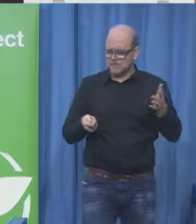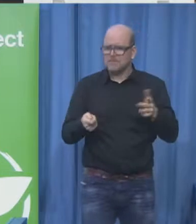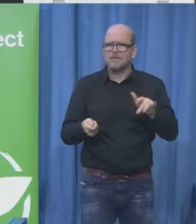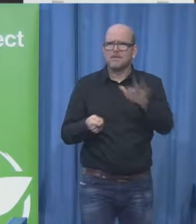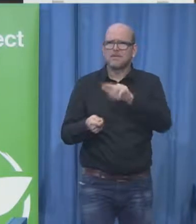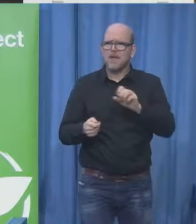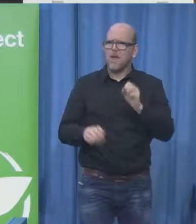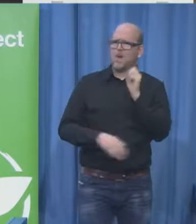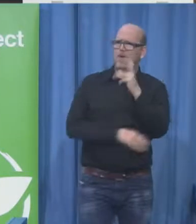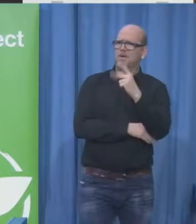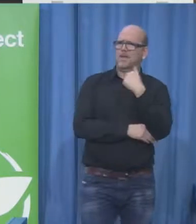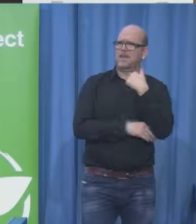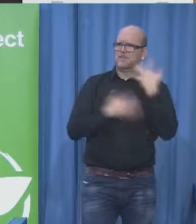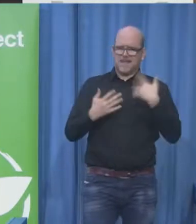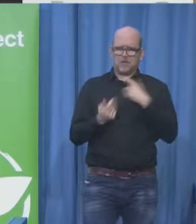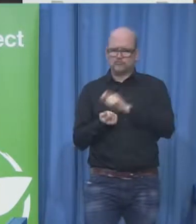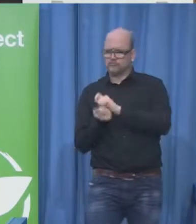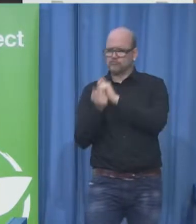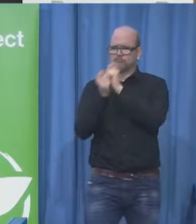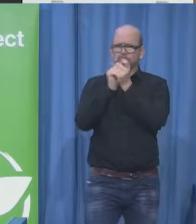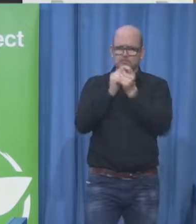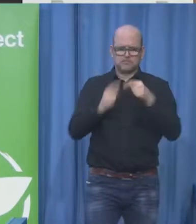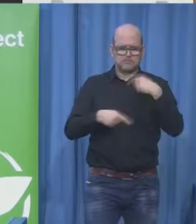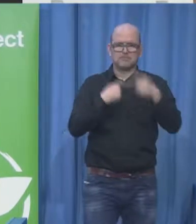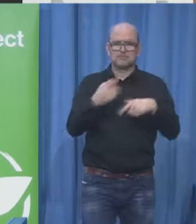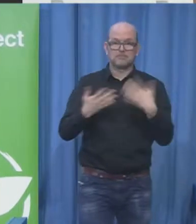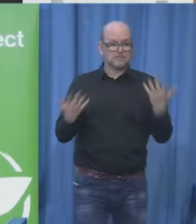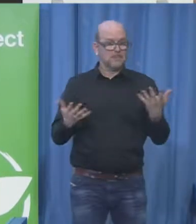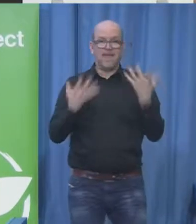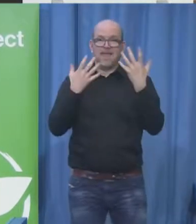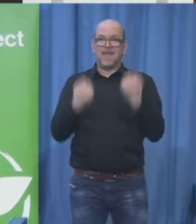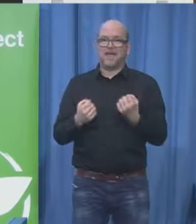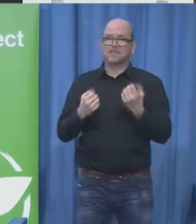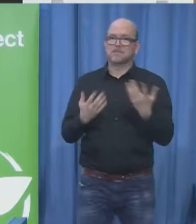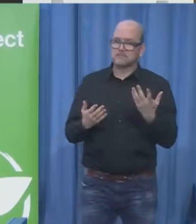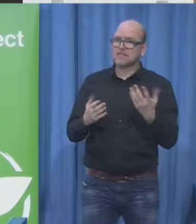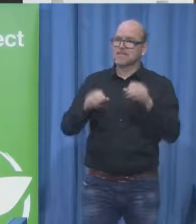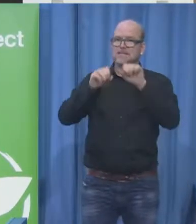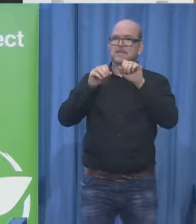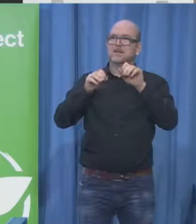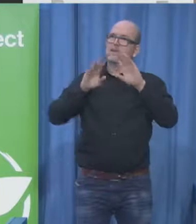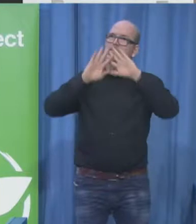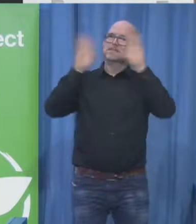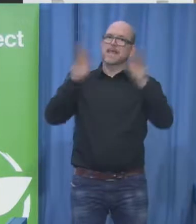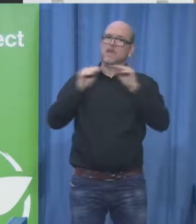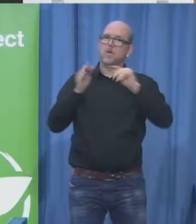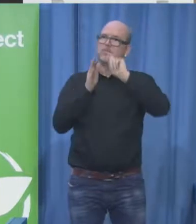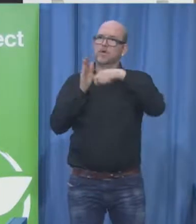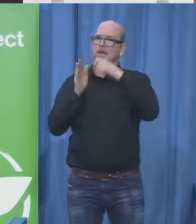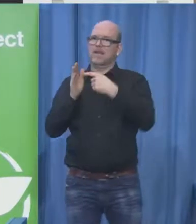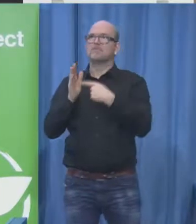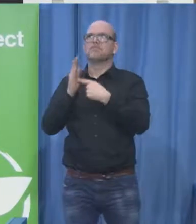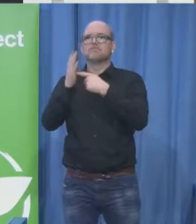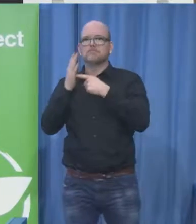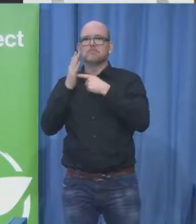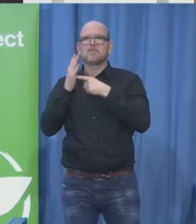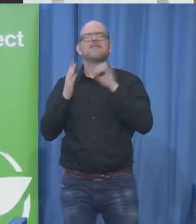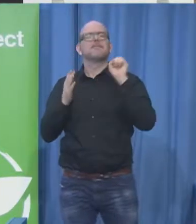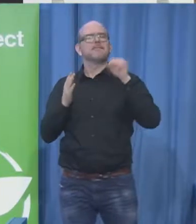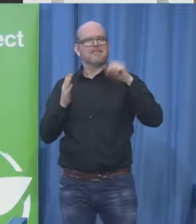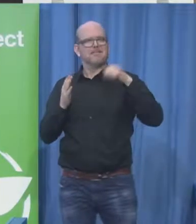evolution of the Zero project over that time. And actually the business day, which was held on Wednesday, it was absolutely fantastic